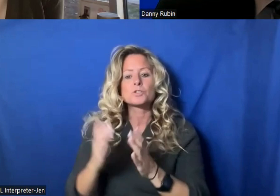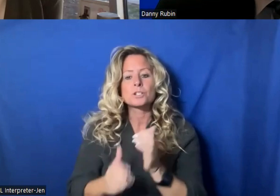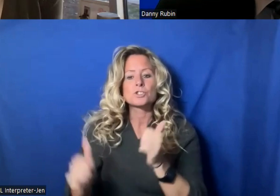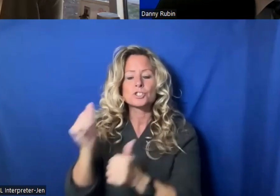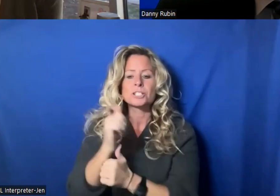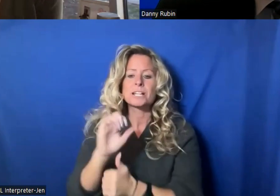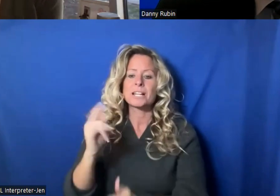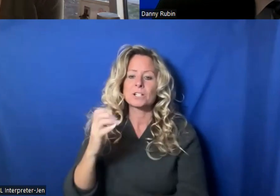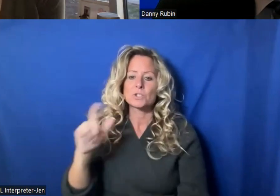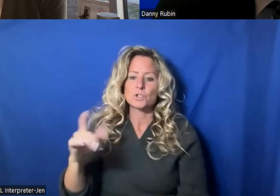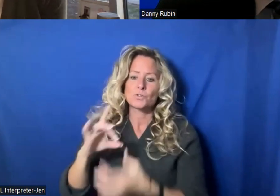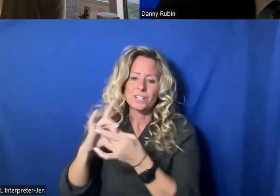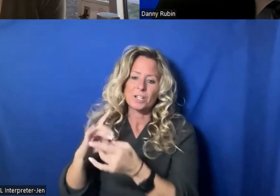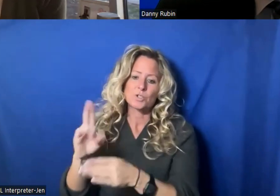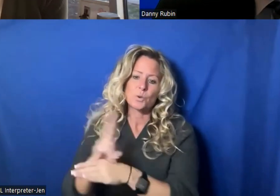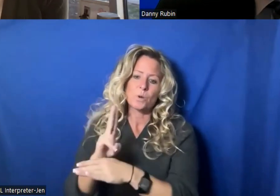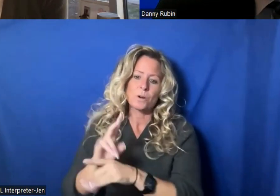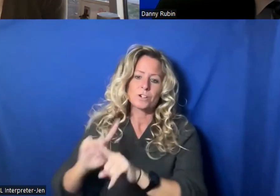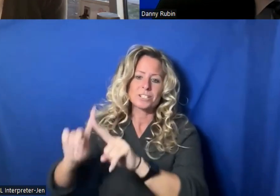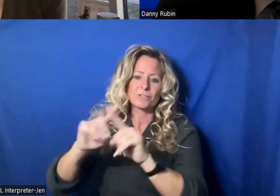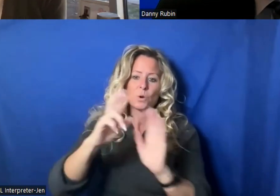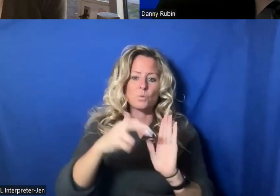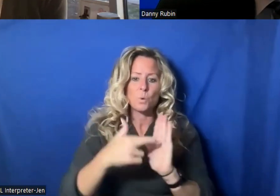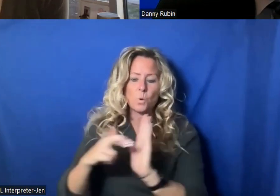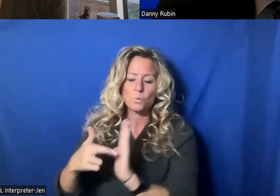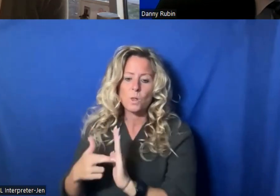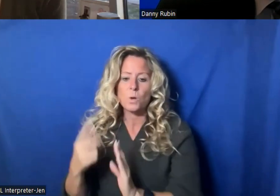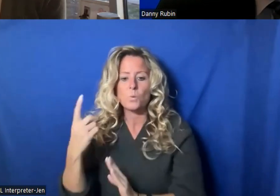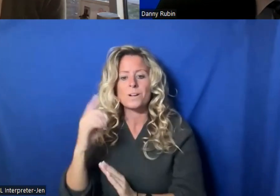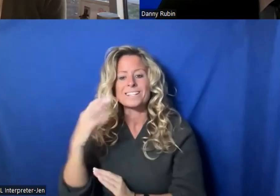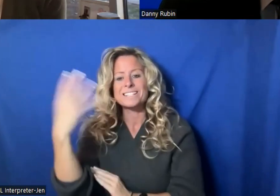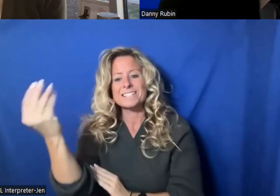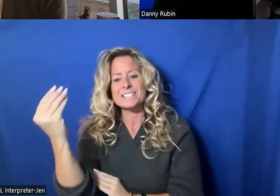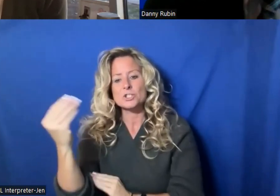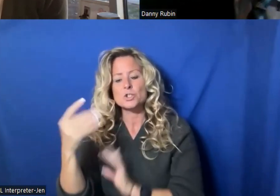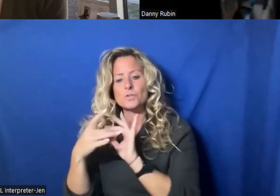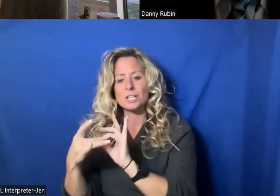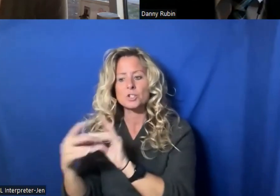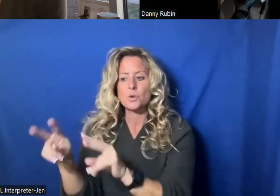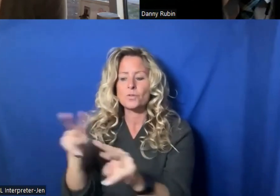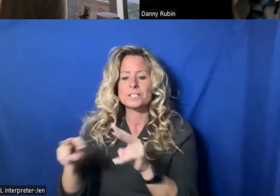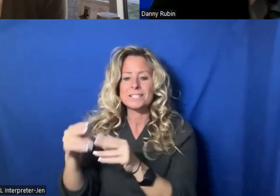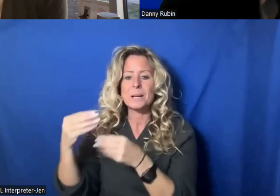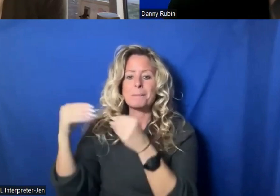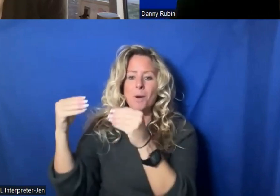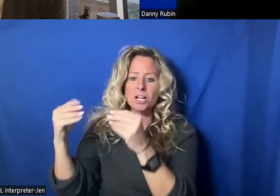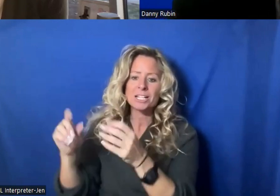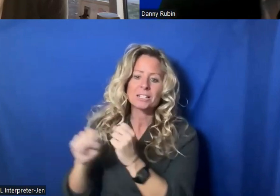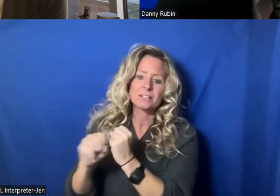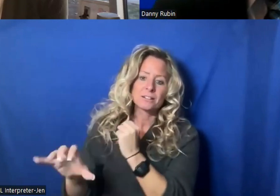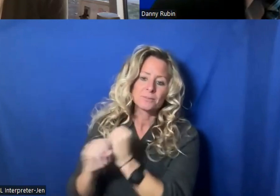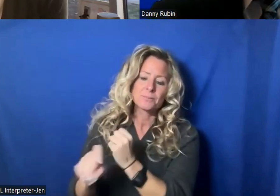relations offices. So I wear a couple different hats. One is the external relations hat. So I oversee our marketing,